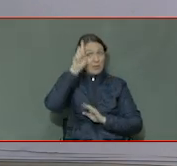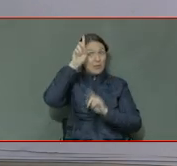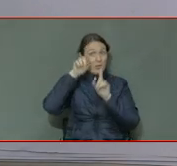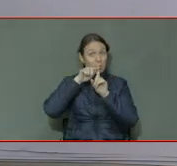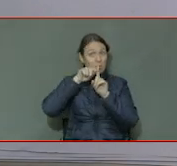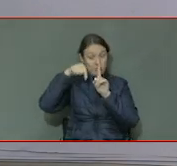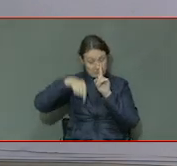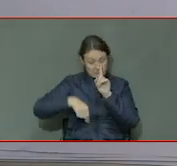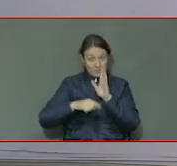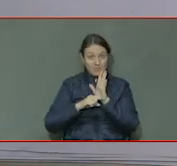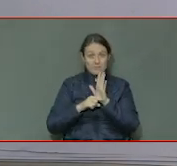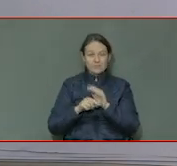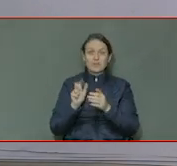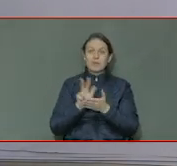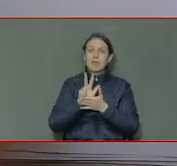Now I get